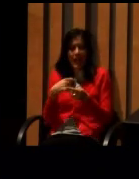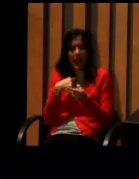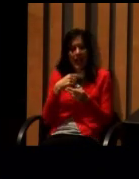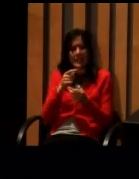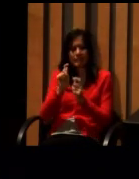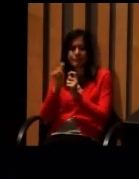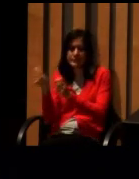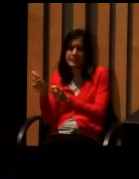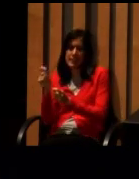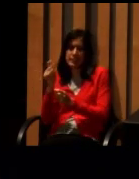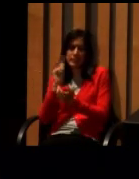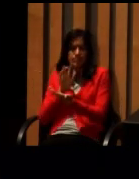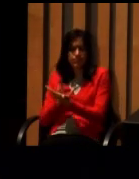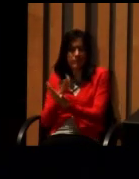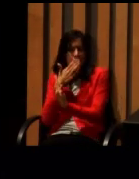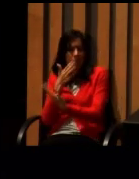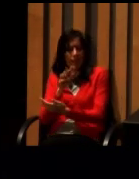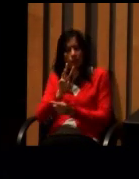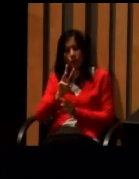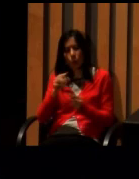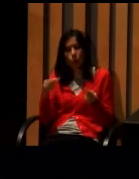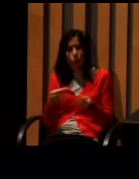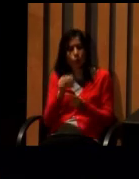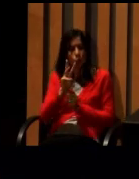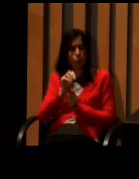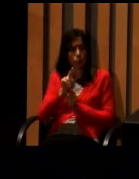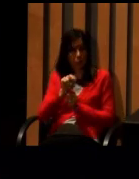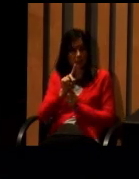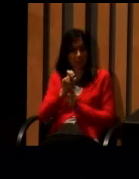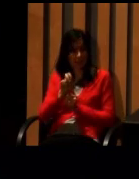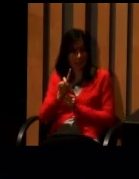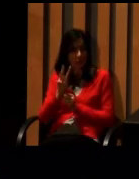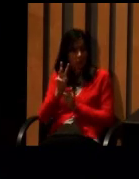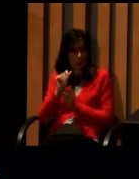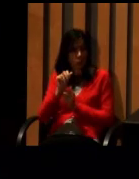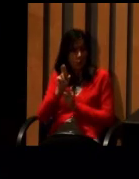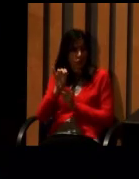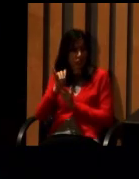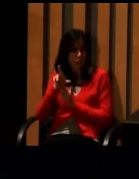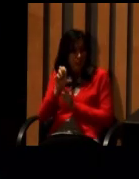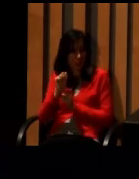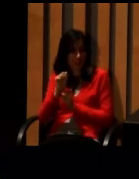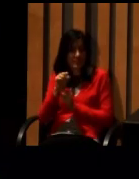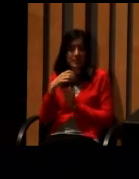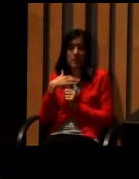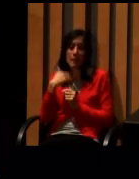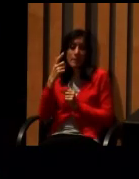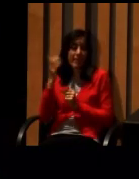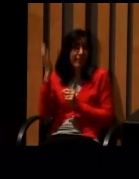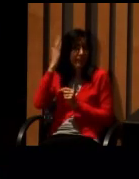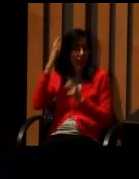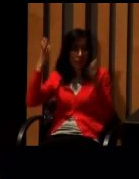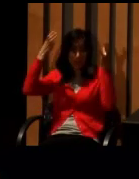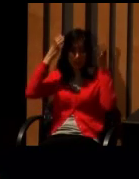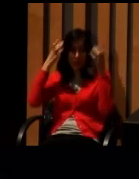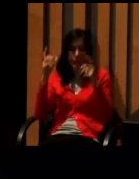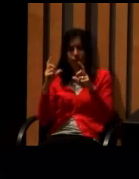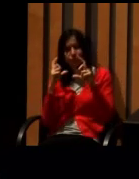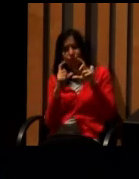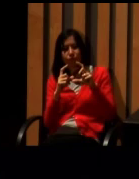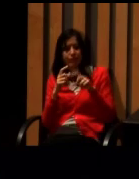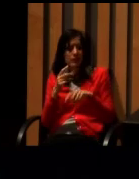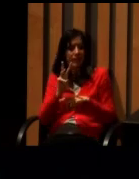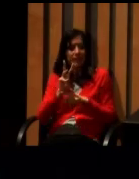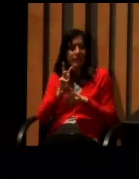Warriors, and you have either a veteran or someone on the helmet that is not an Indian, and you retire